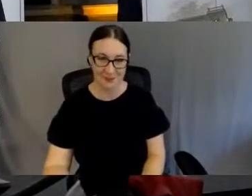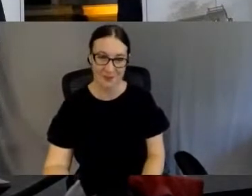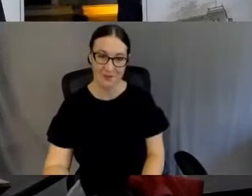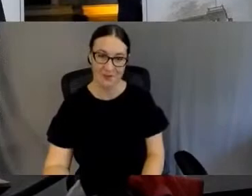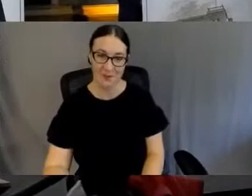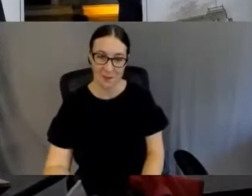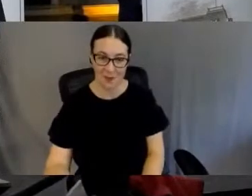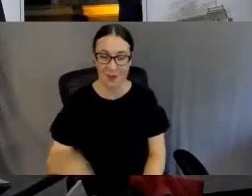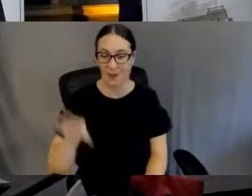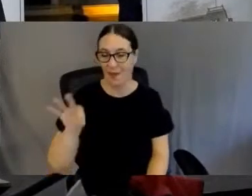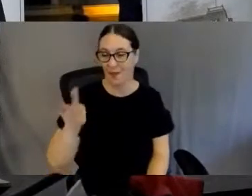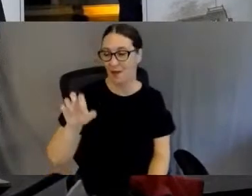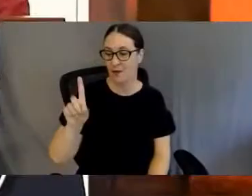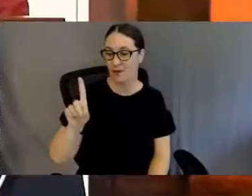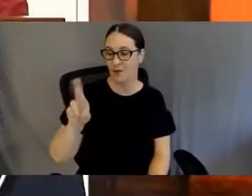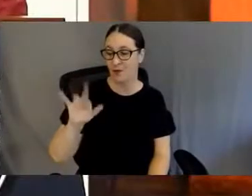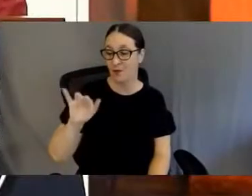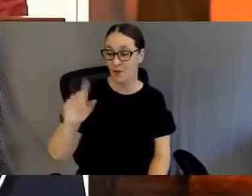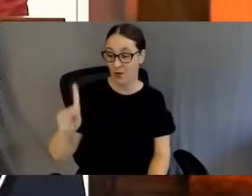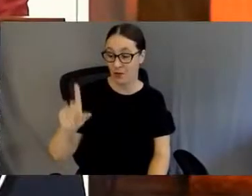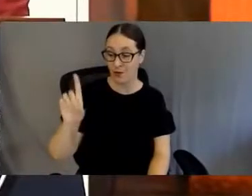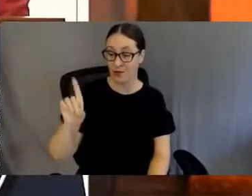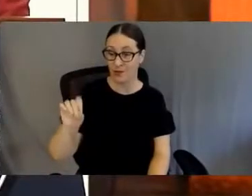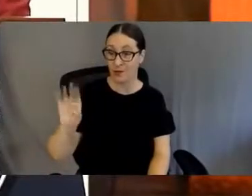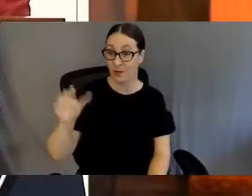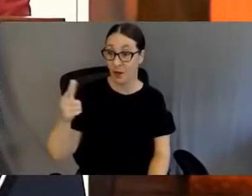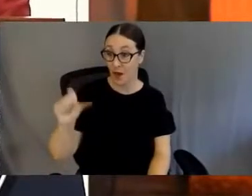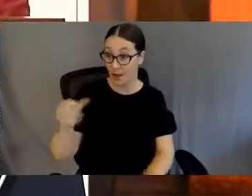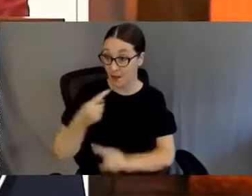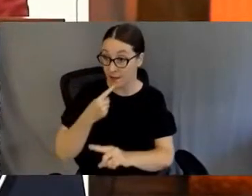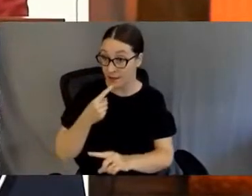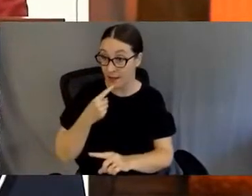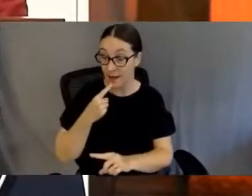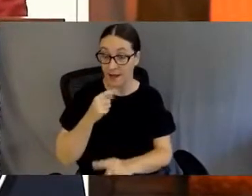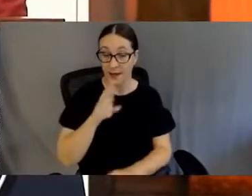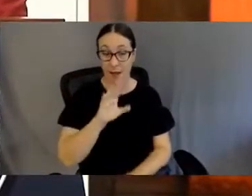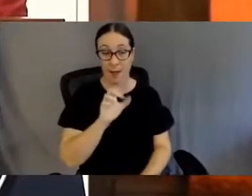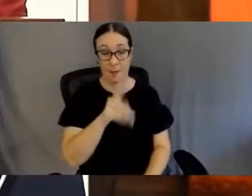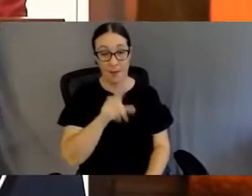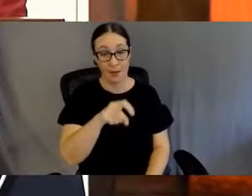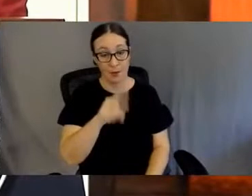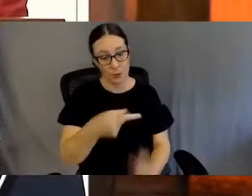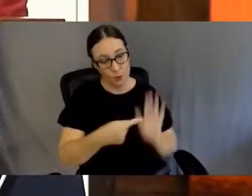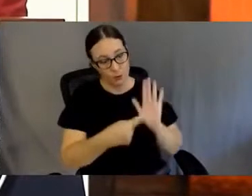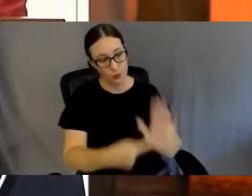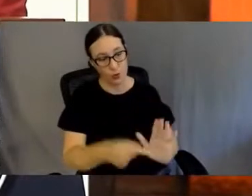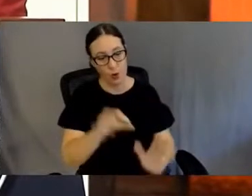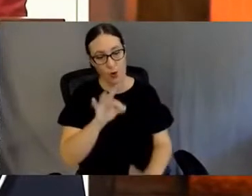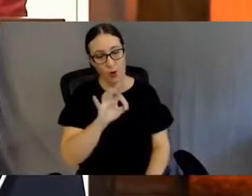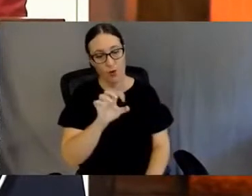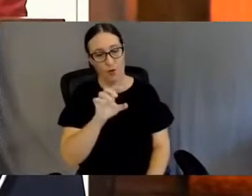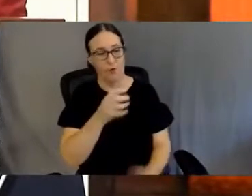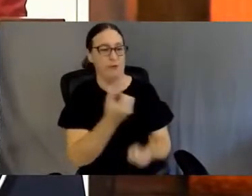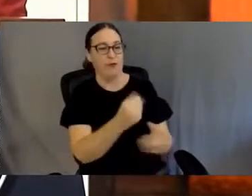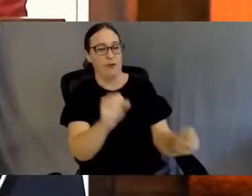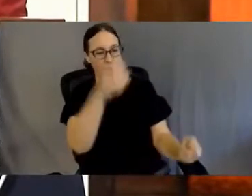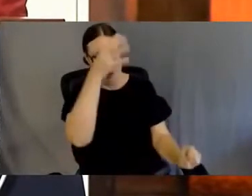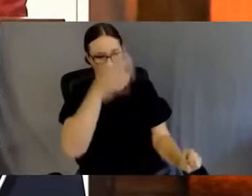As Frederick Douglass put it, the bank intended to show freedmen, quote, how to rise in the